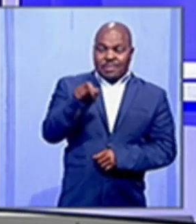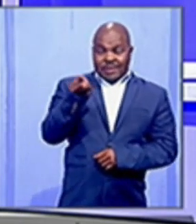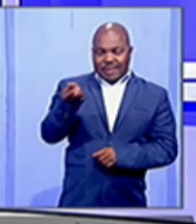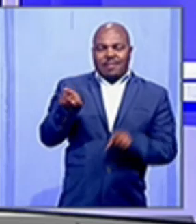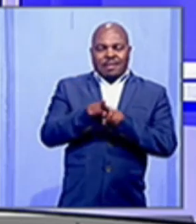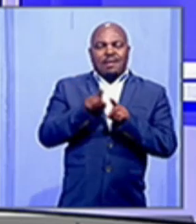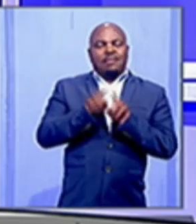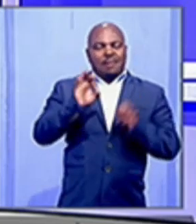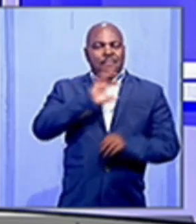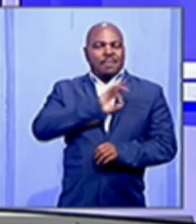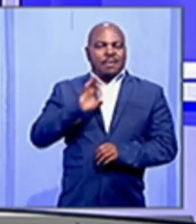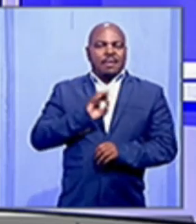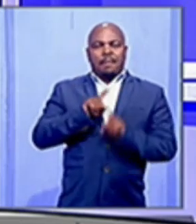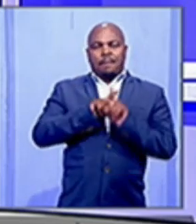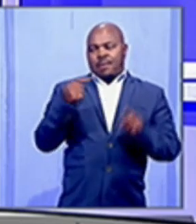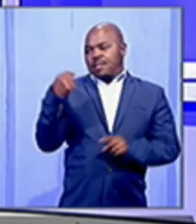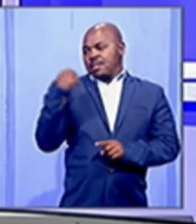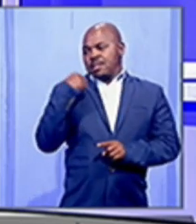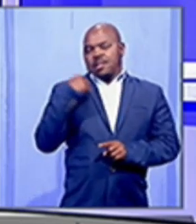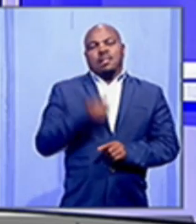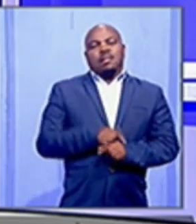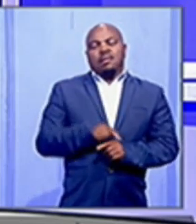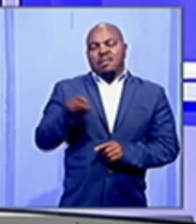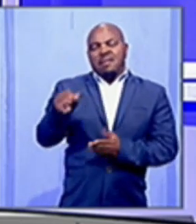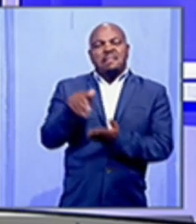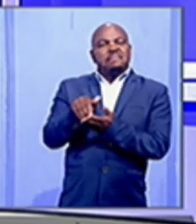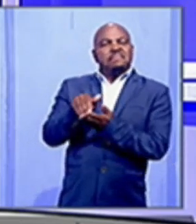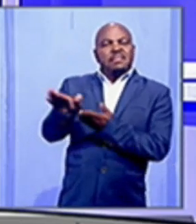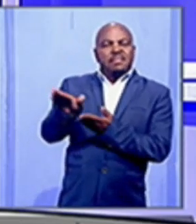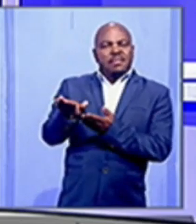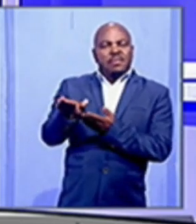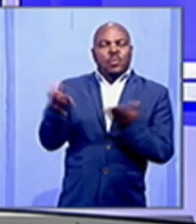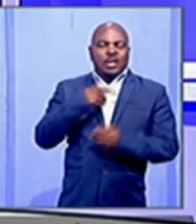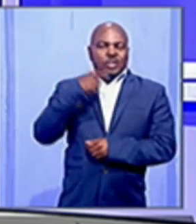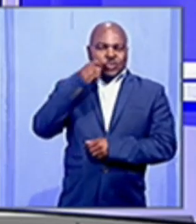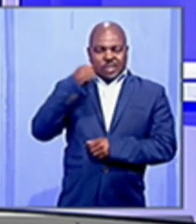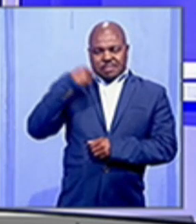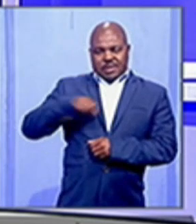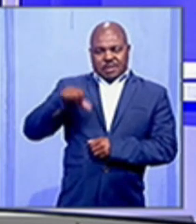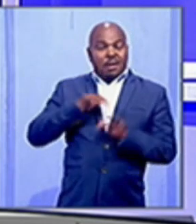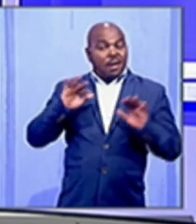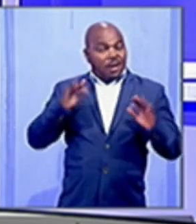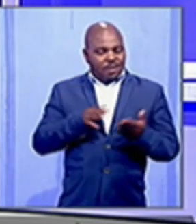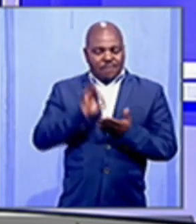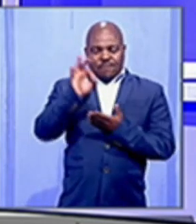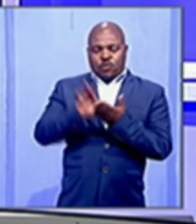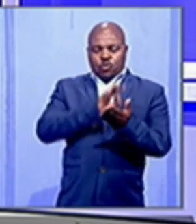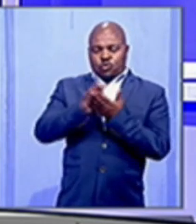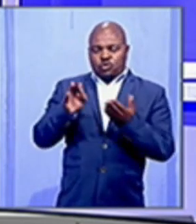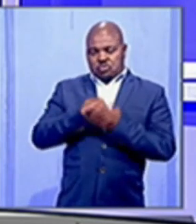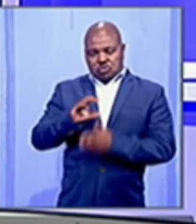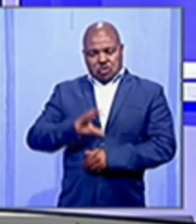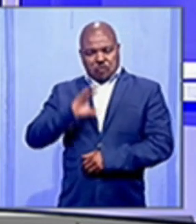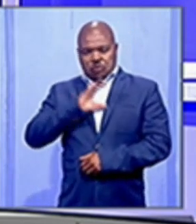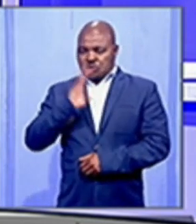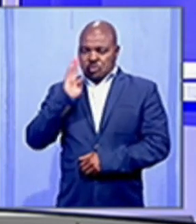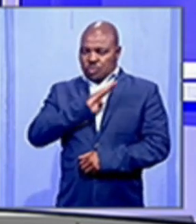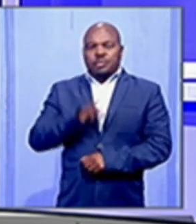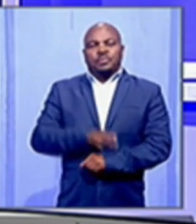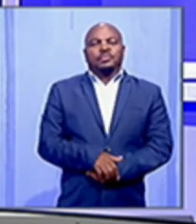ga gore a belesediwe mo setulong sa gagwe sa bomeyara kwa masepaleng wa Tshwane ka voutu ya go sa nonofele